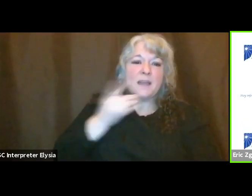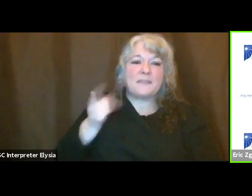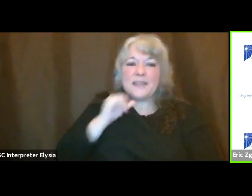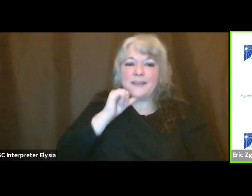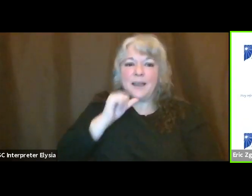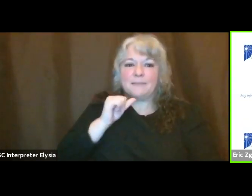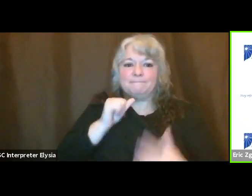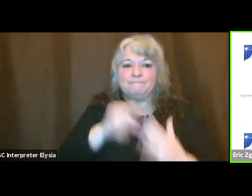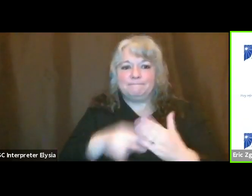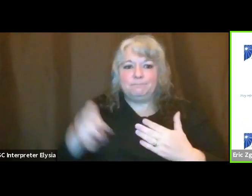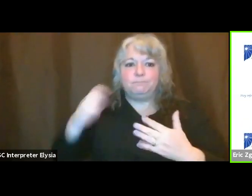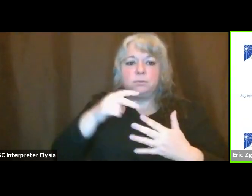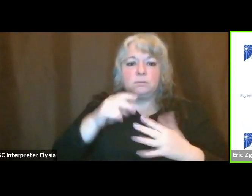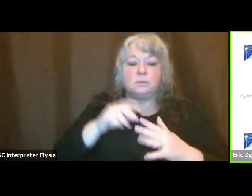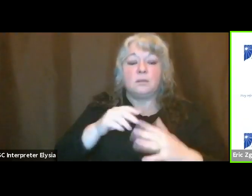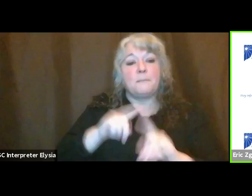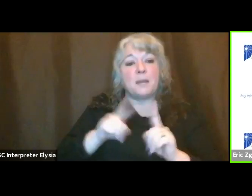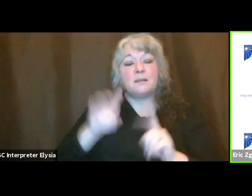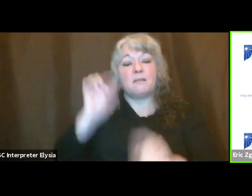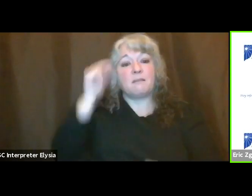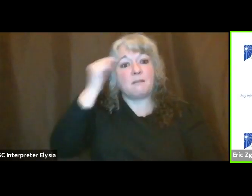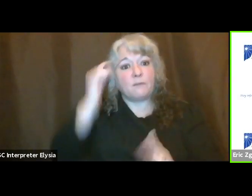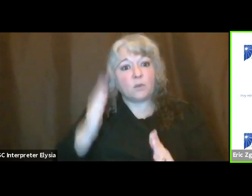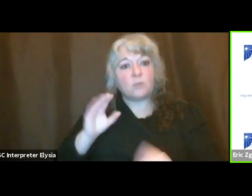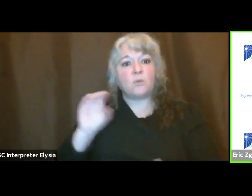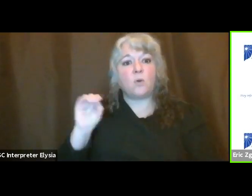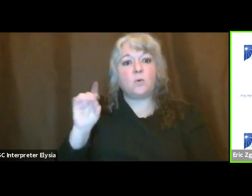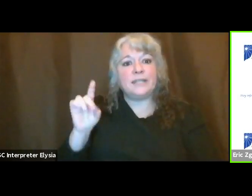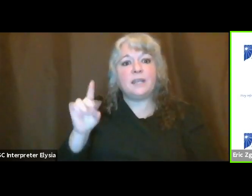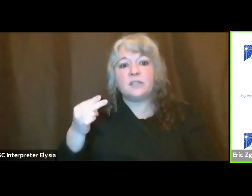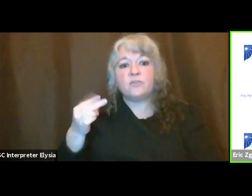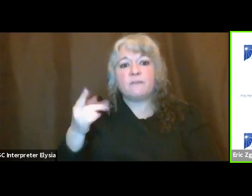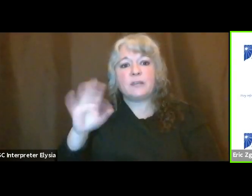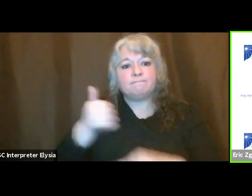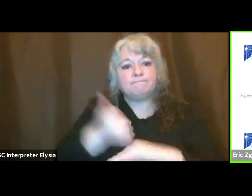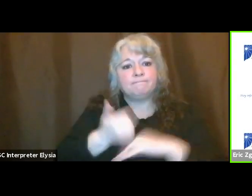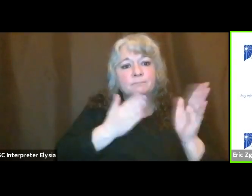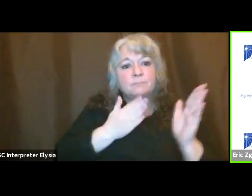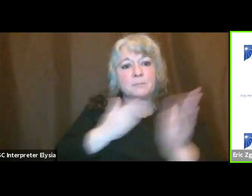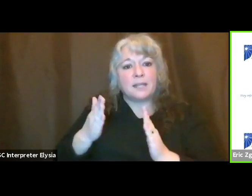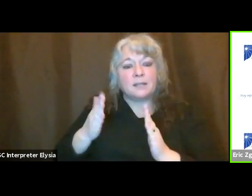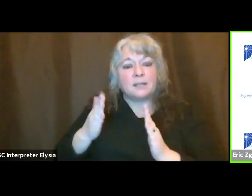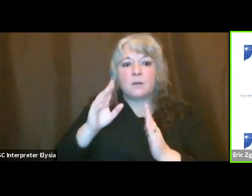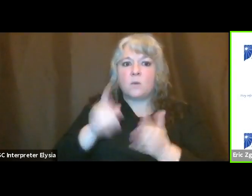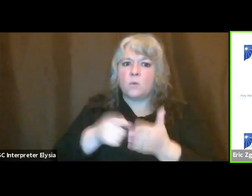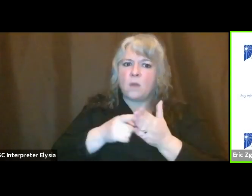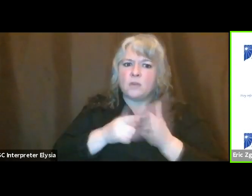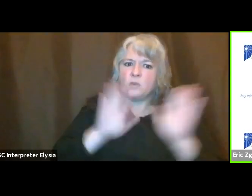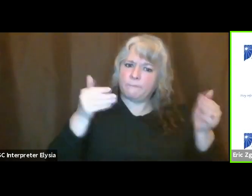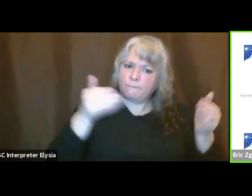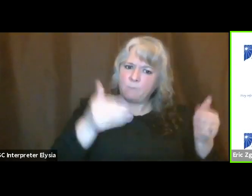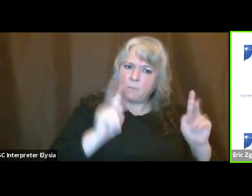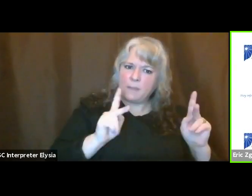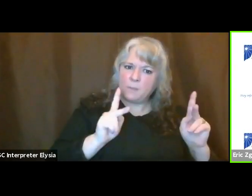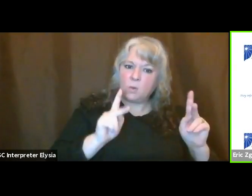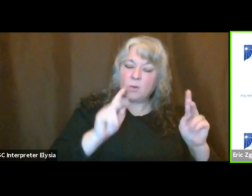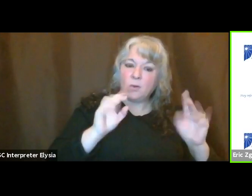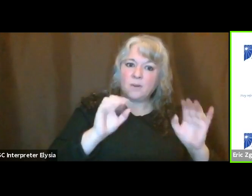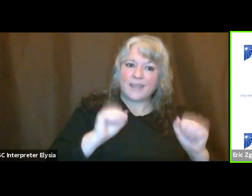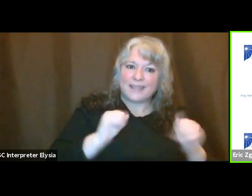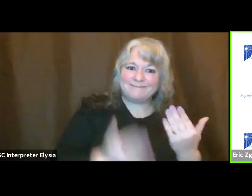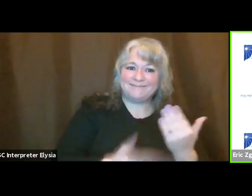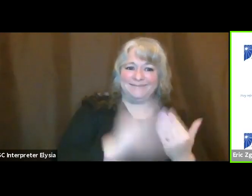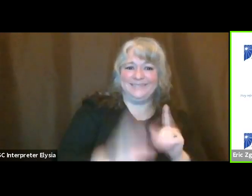place. Again, we need to take care of those individuals that are most susceptible to this disease, and that is our